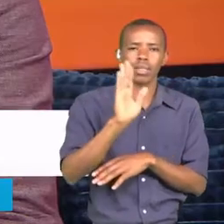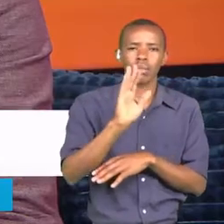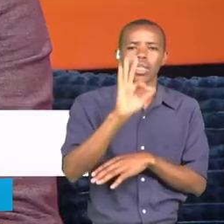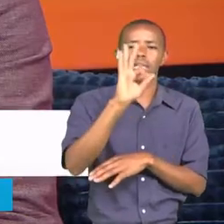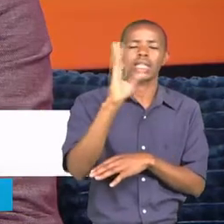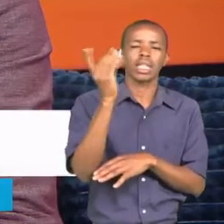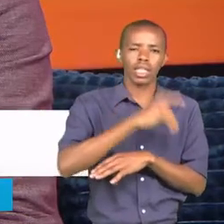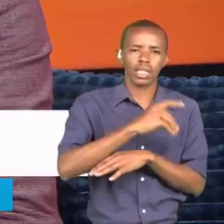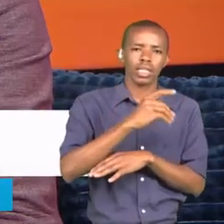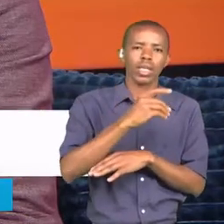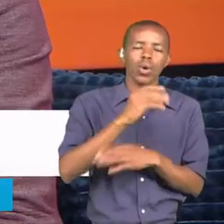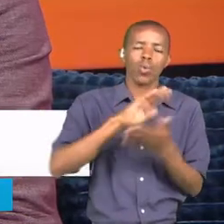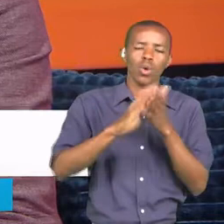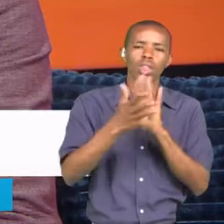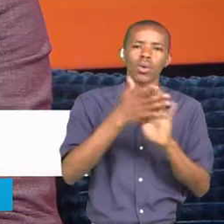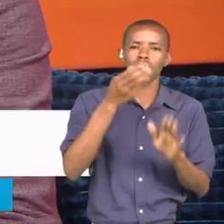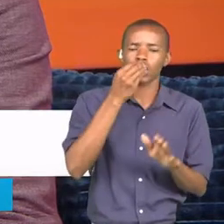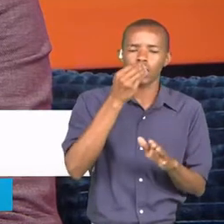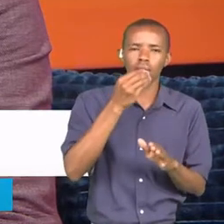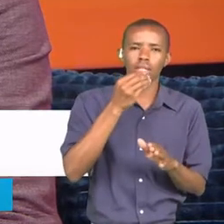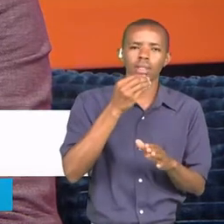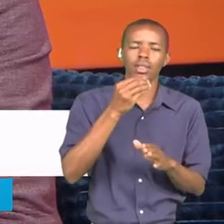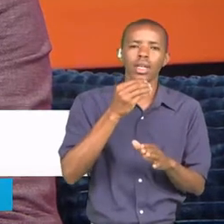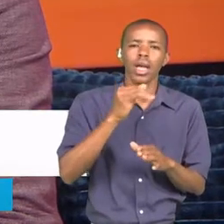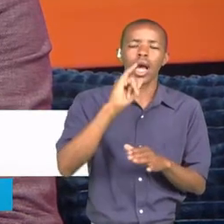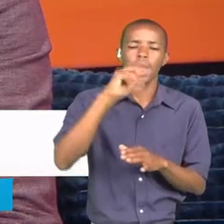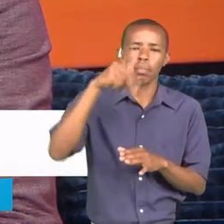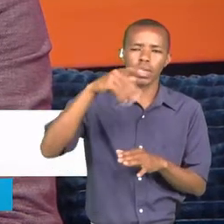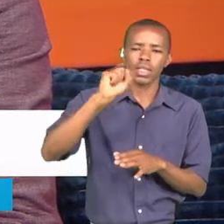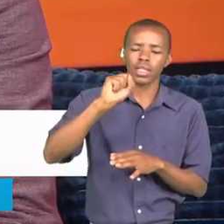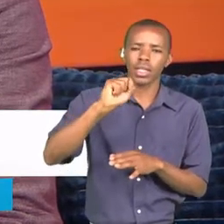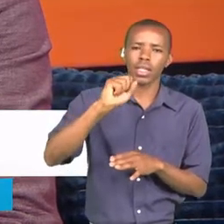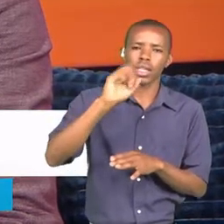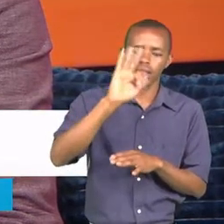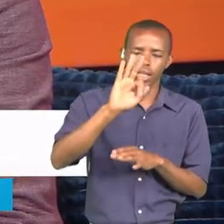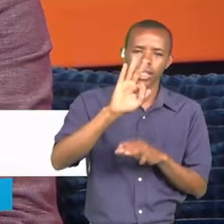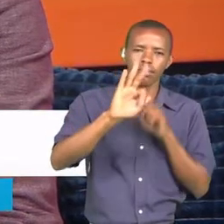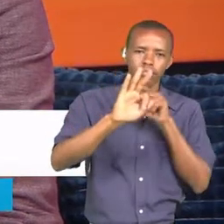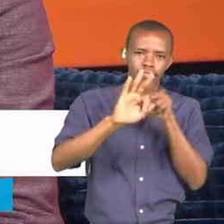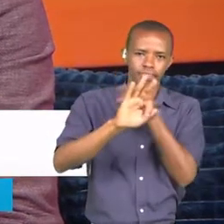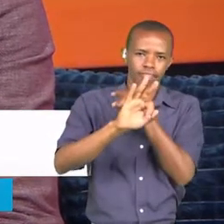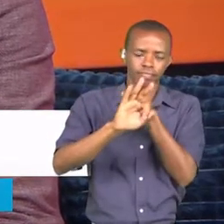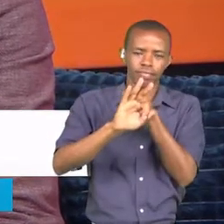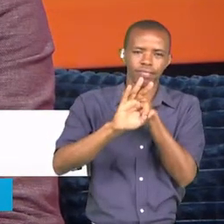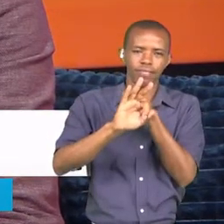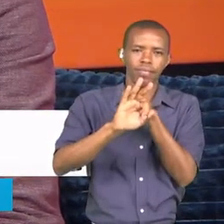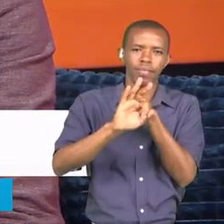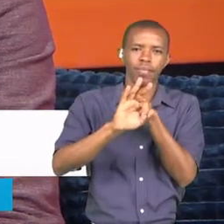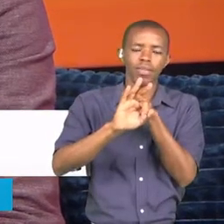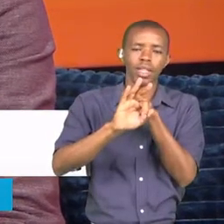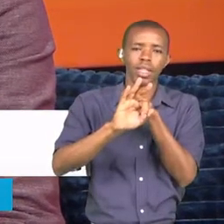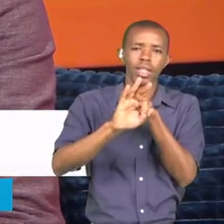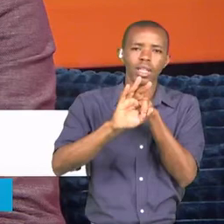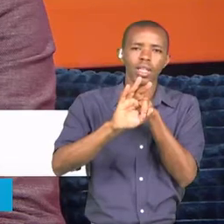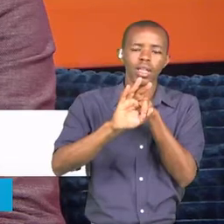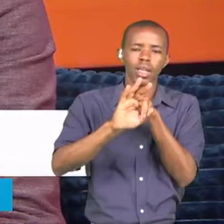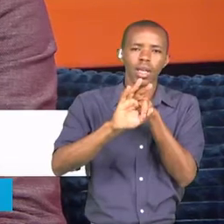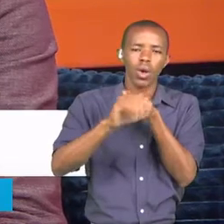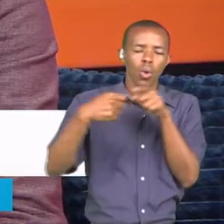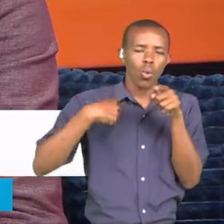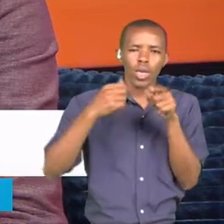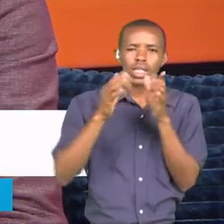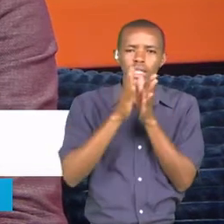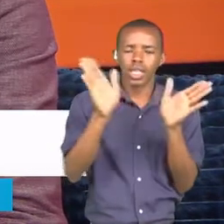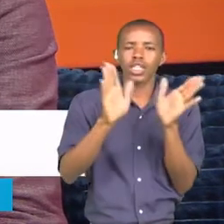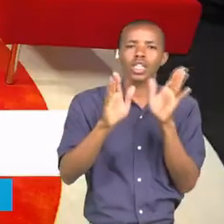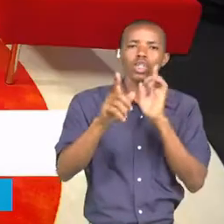without eating. People in IPC3 currently are about 800,000 people in the country. Mm-hmm. So we are talking